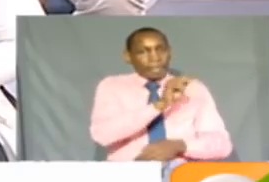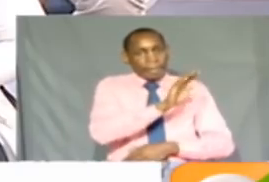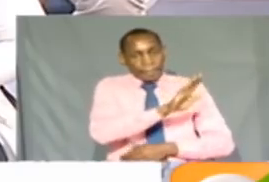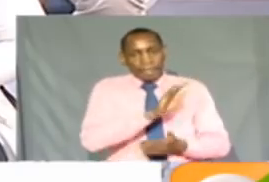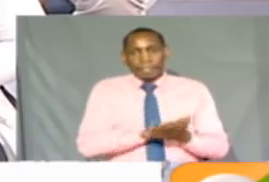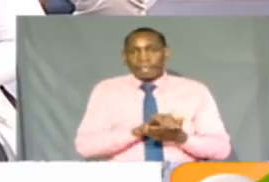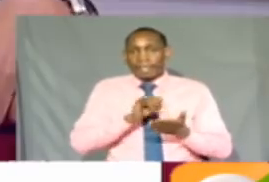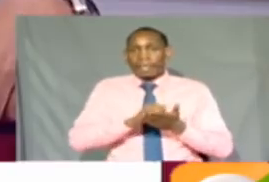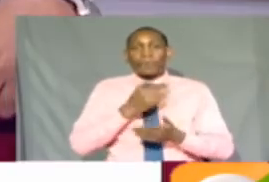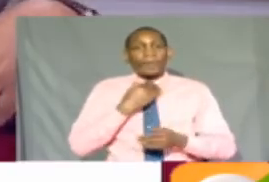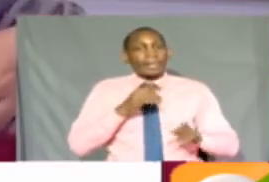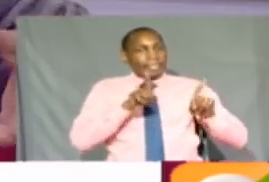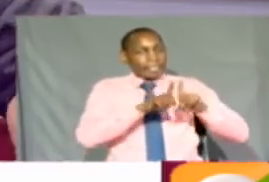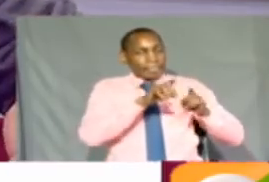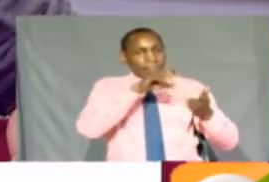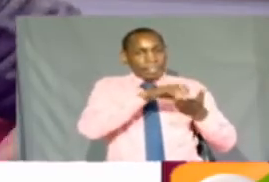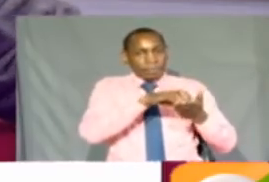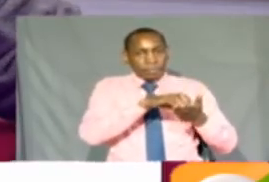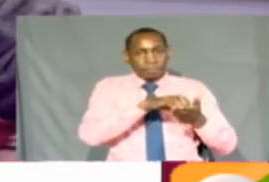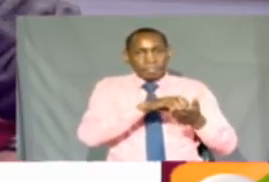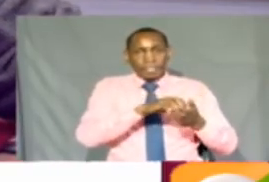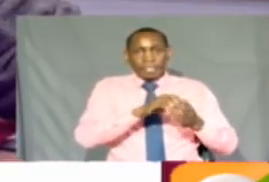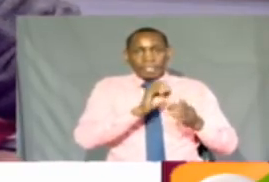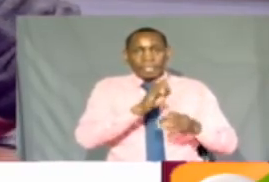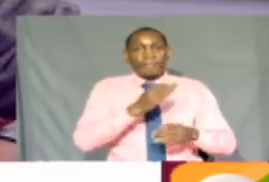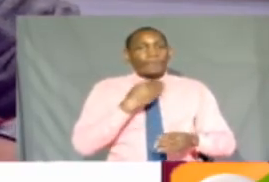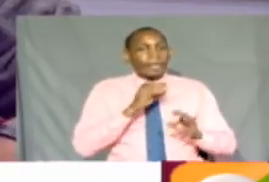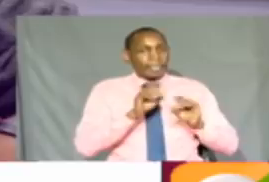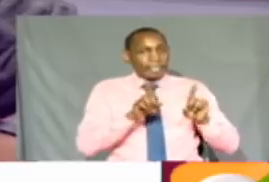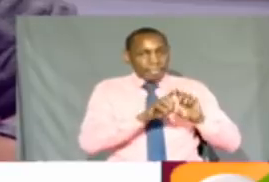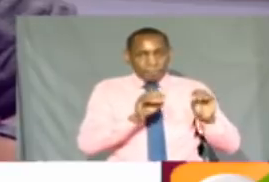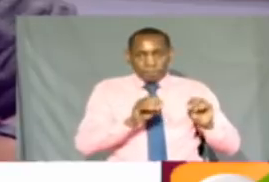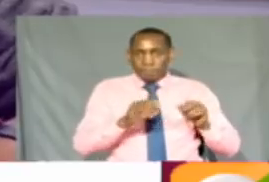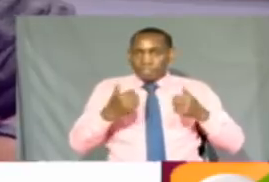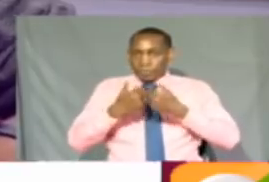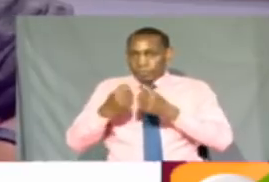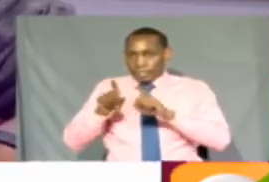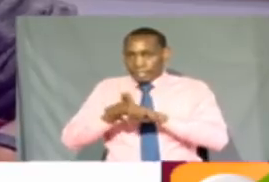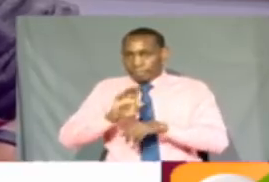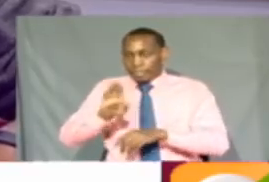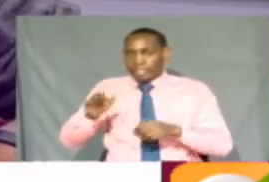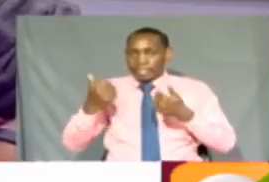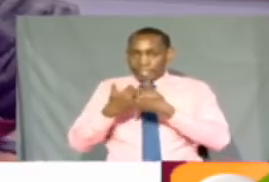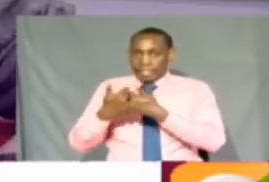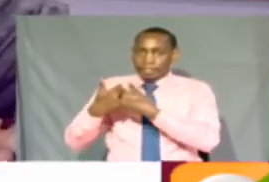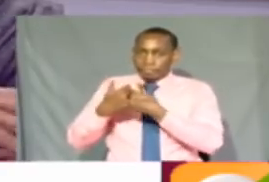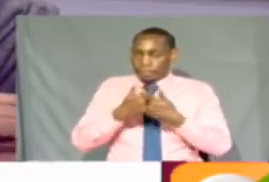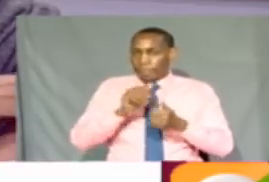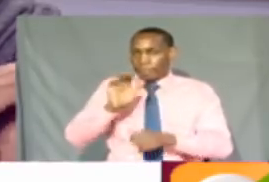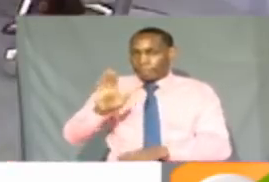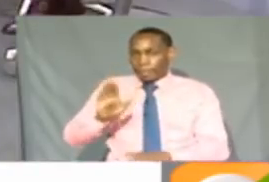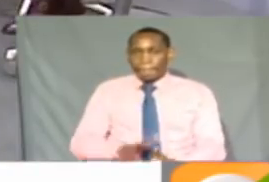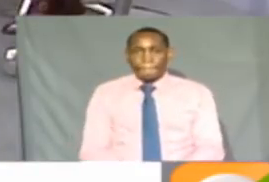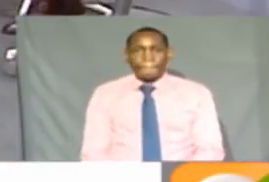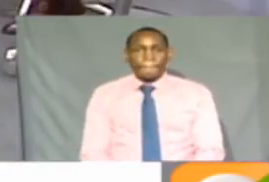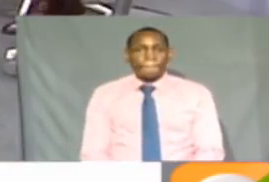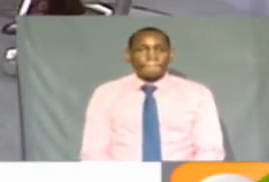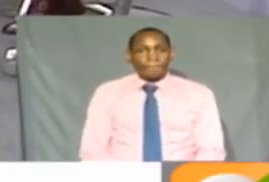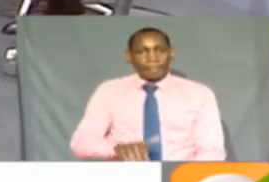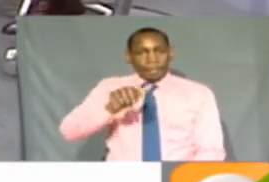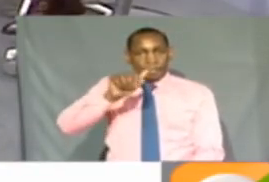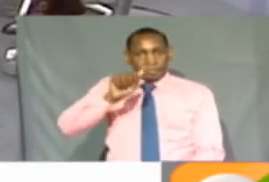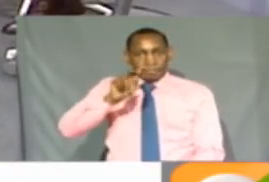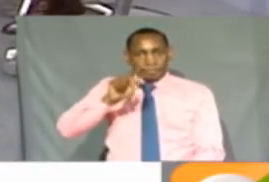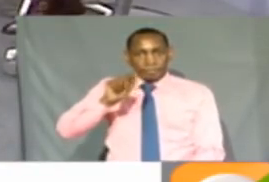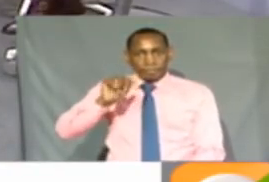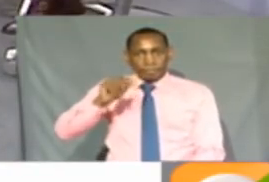something you'd want done to yourself? If it isn't, just don't do it. Challenge the norms that you've grown up with. Right. And Anita, how do you kind of